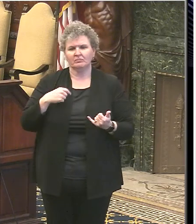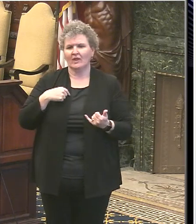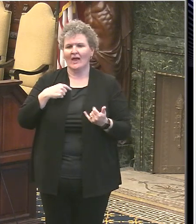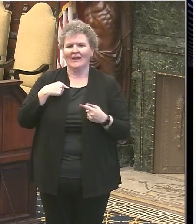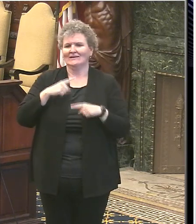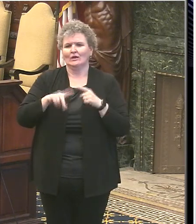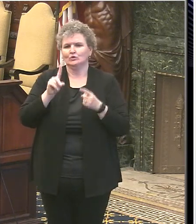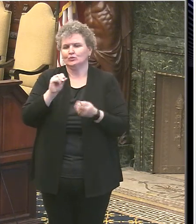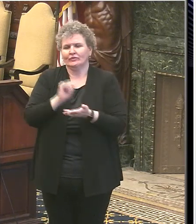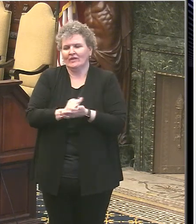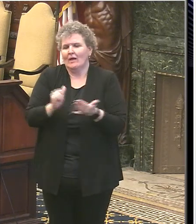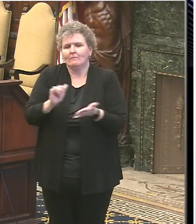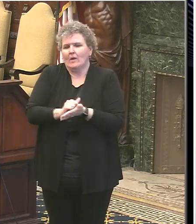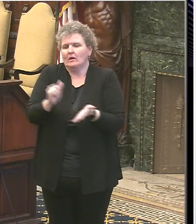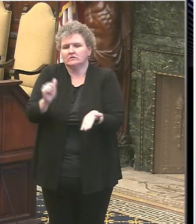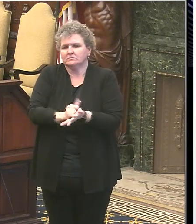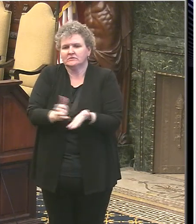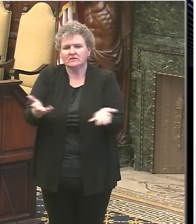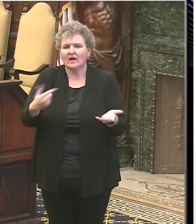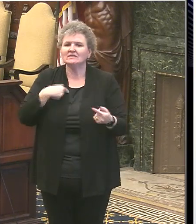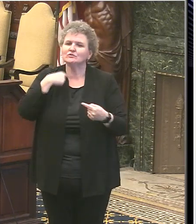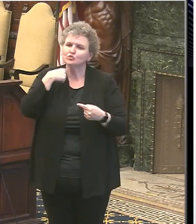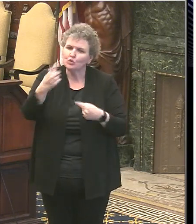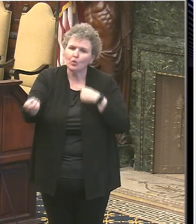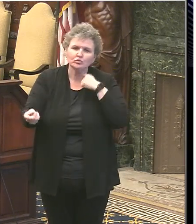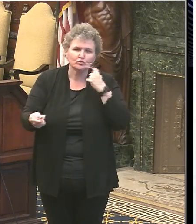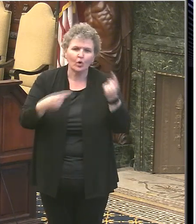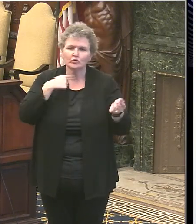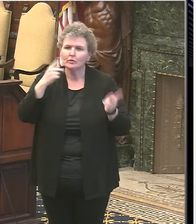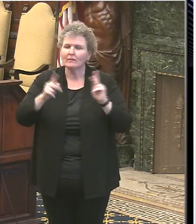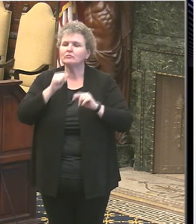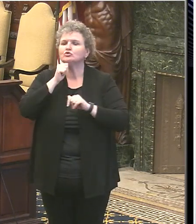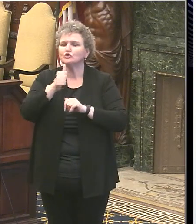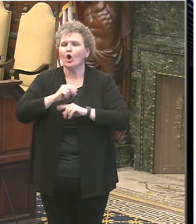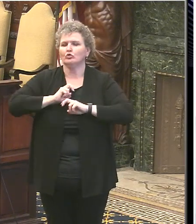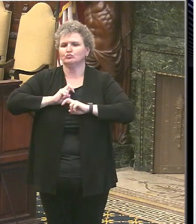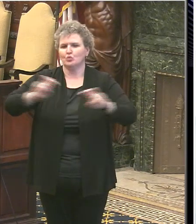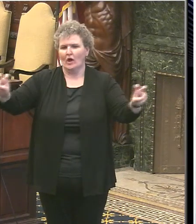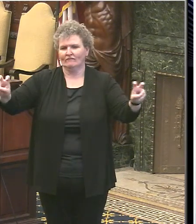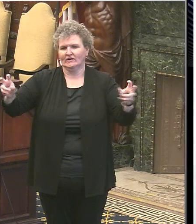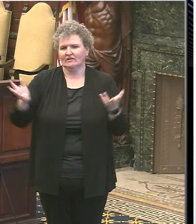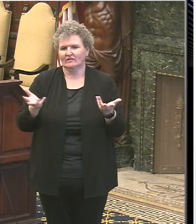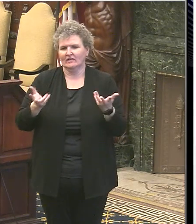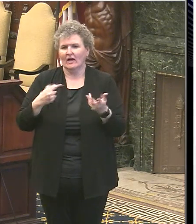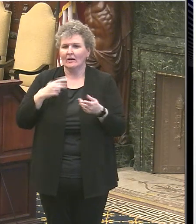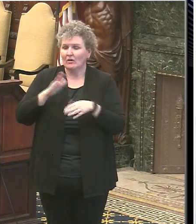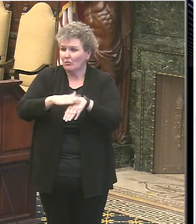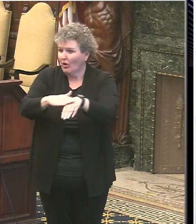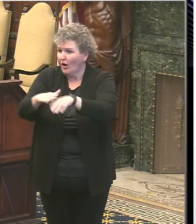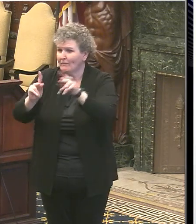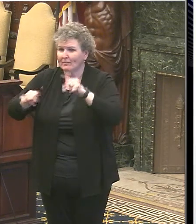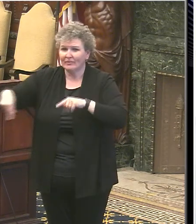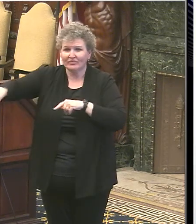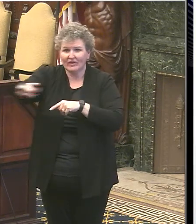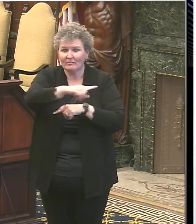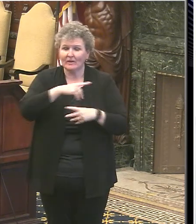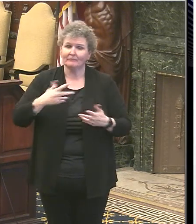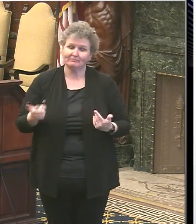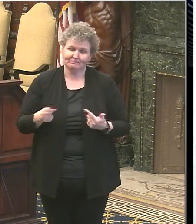it would be well received. We're simply recommending people not travel. All right, cool. My second two questions are for